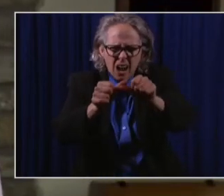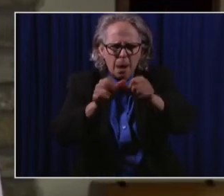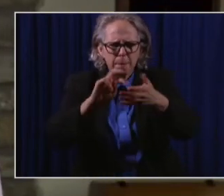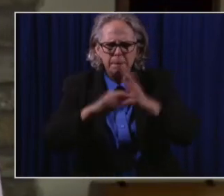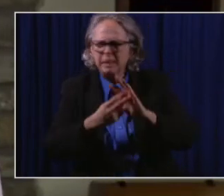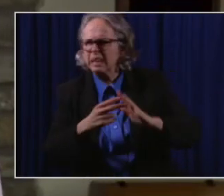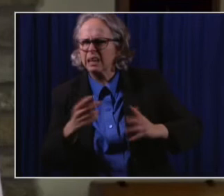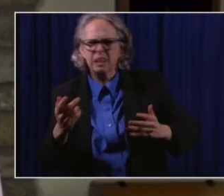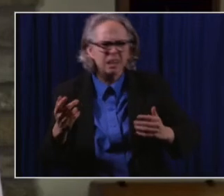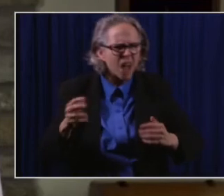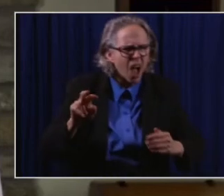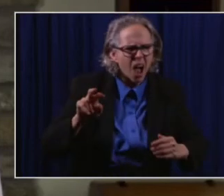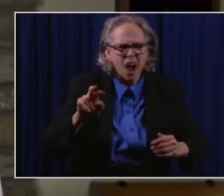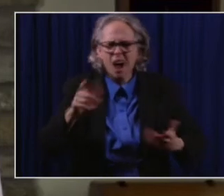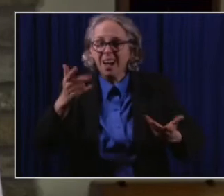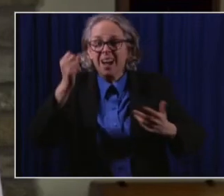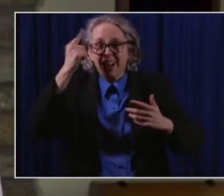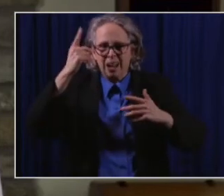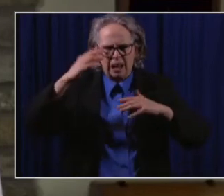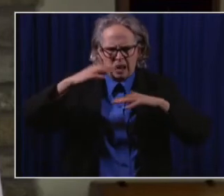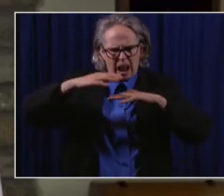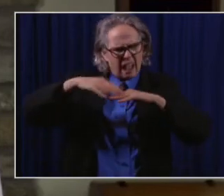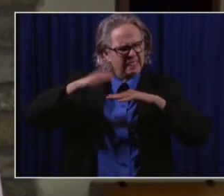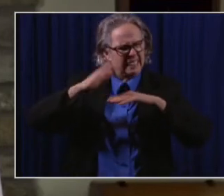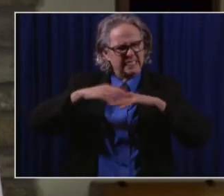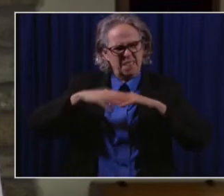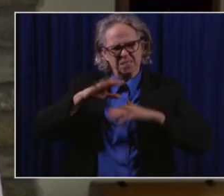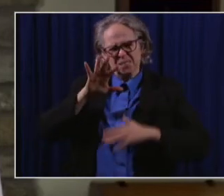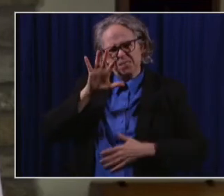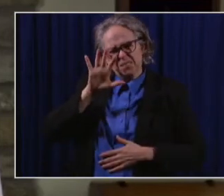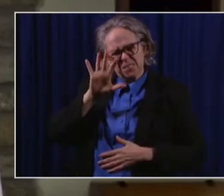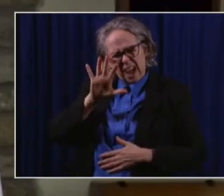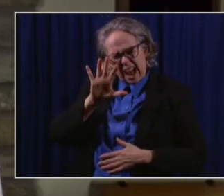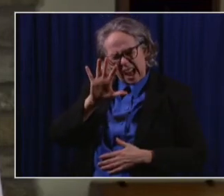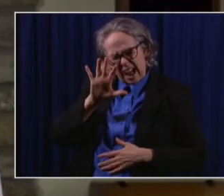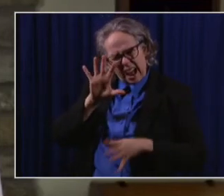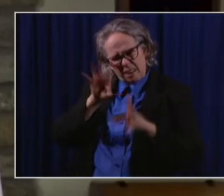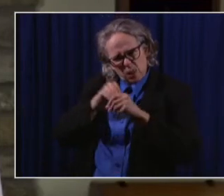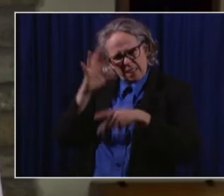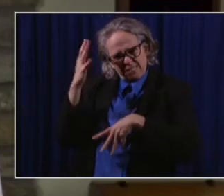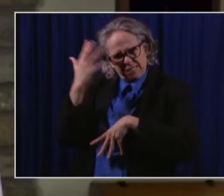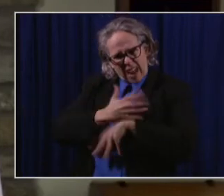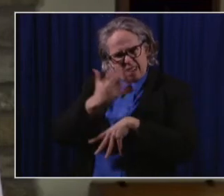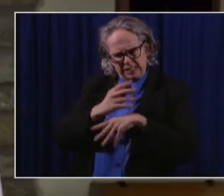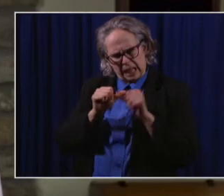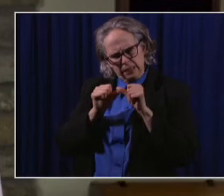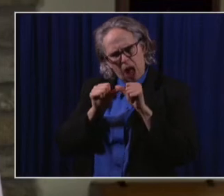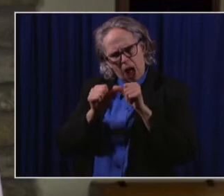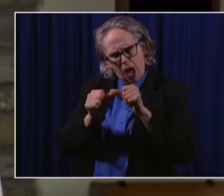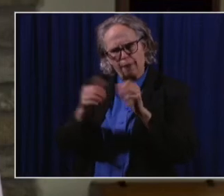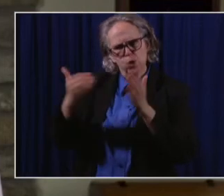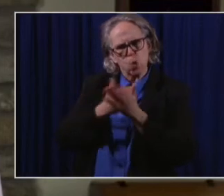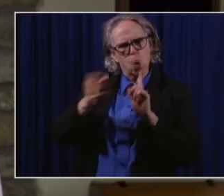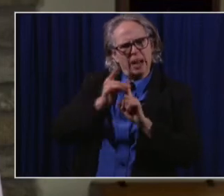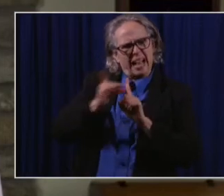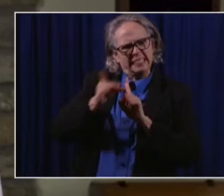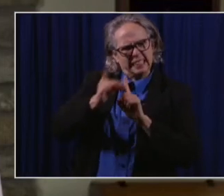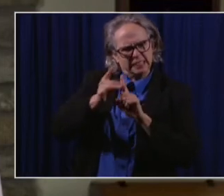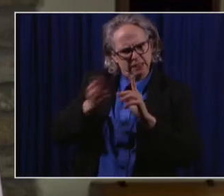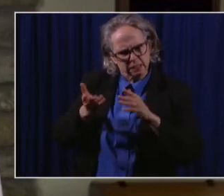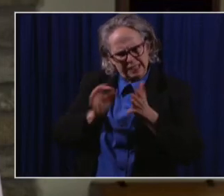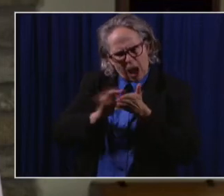for at least 5 consecutive straight days in overall cases by onset date over the last 3